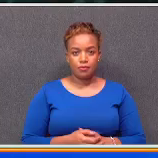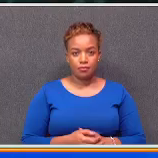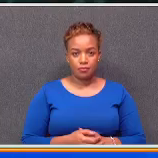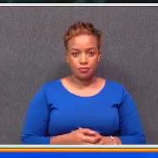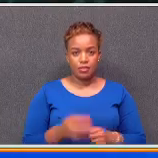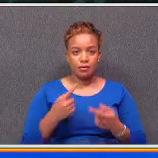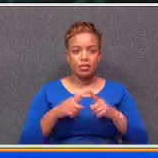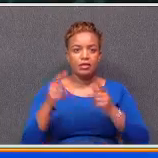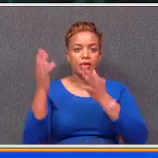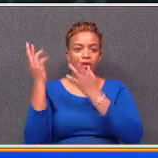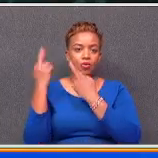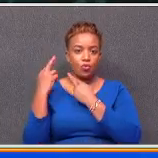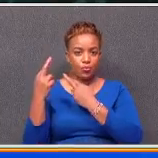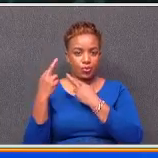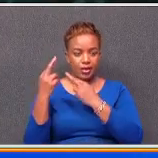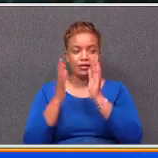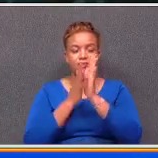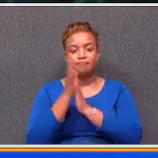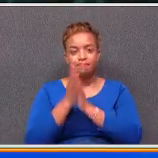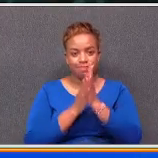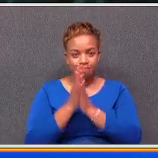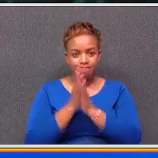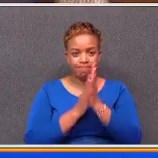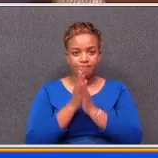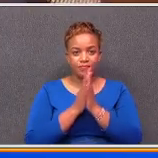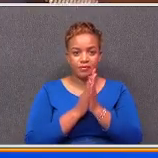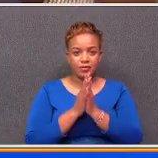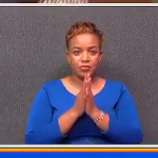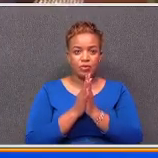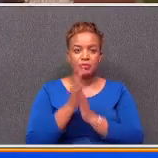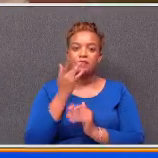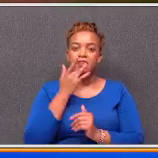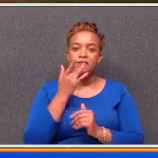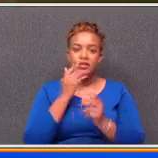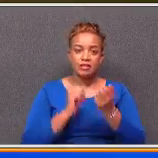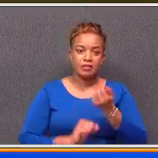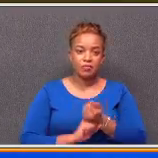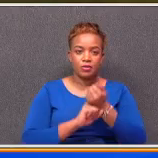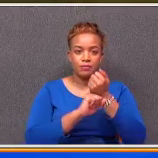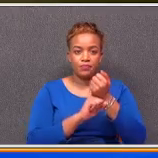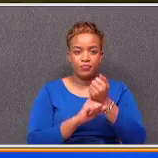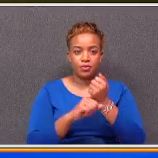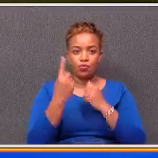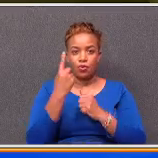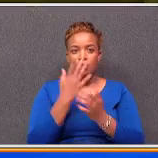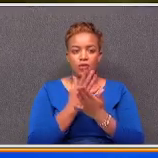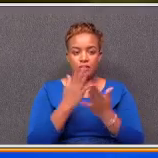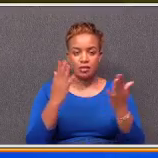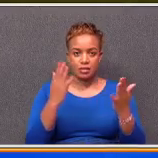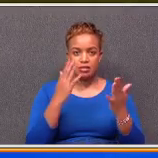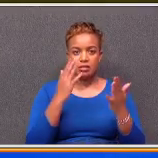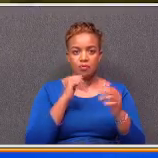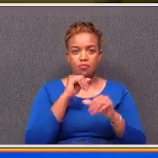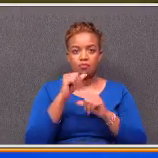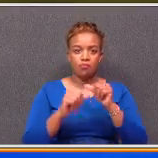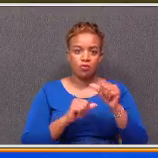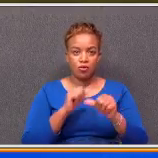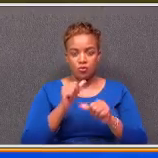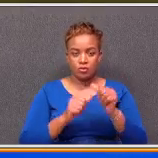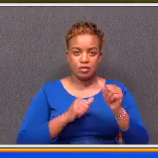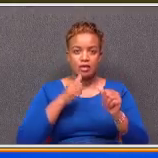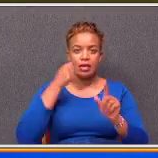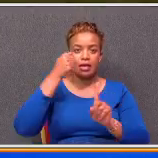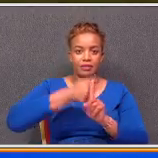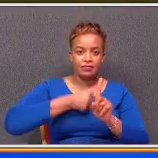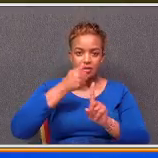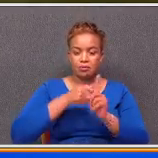I'm very hopeful and optimistic that the ruling will be in our favor. You know, one of the things about people don't even know that activists don't get